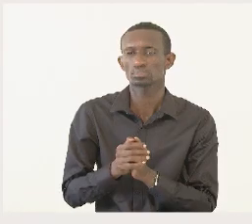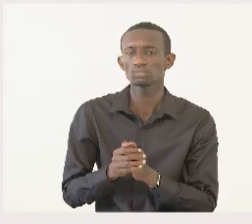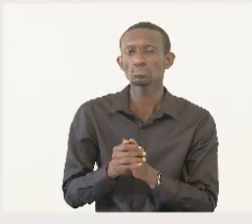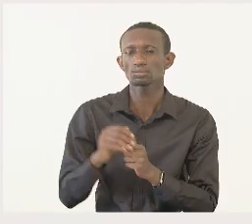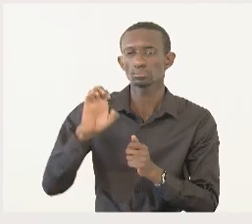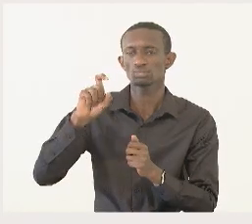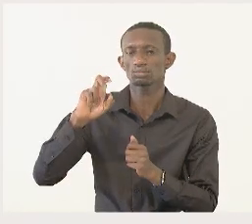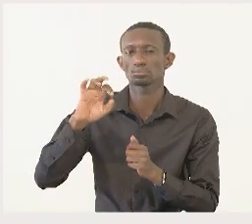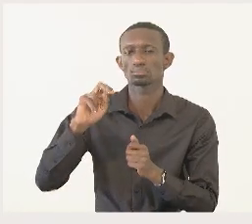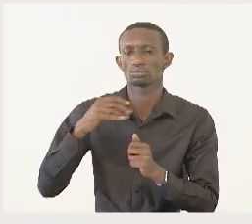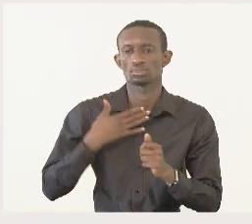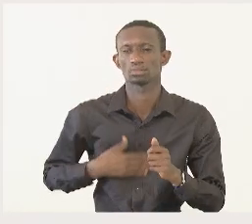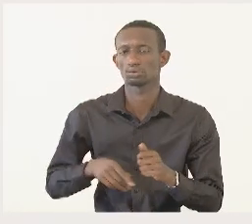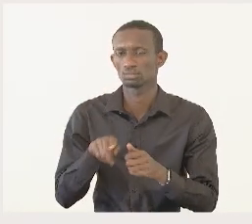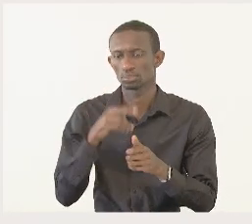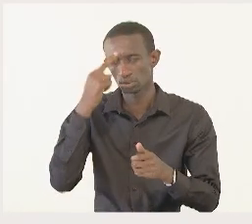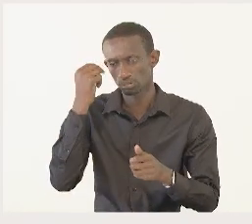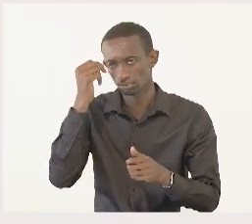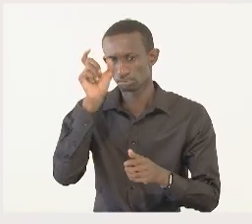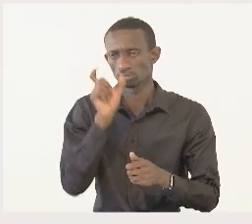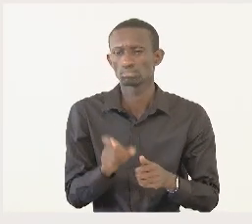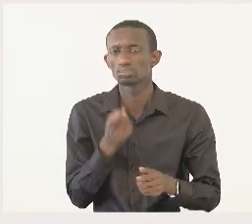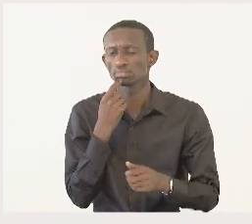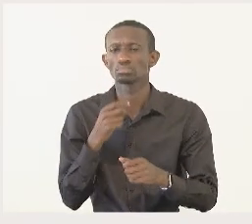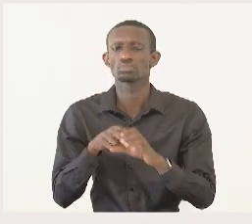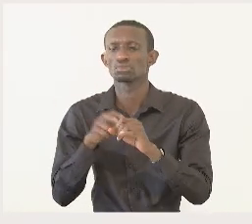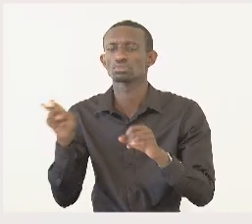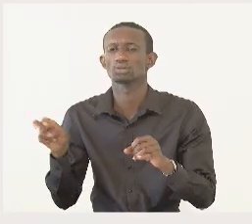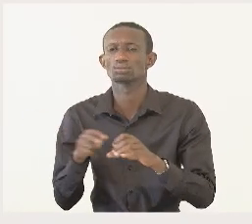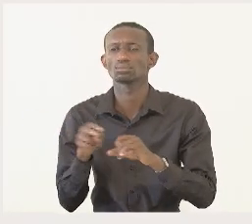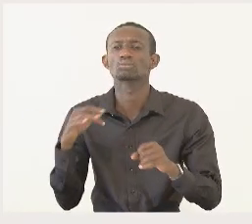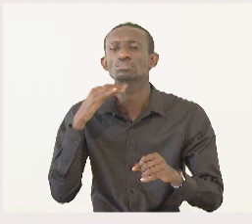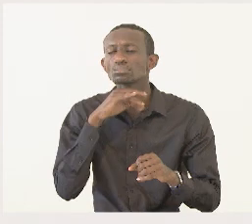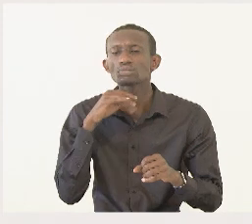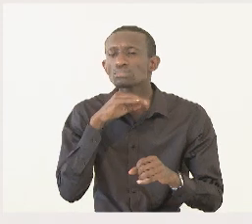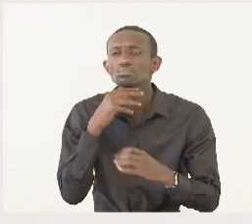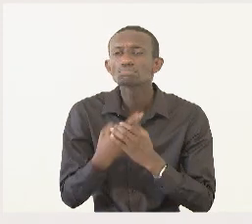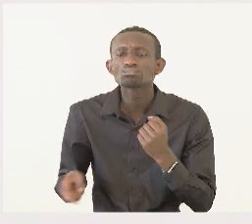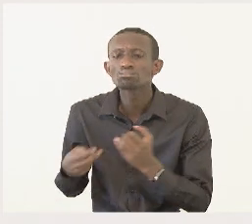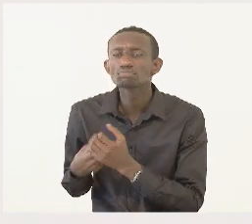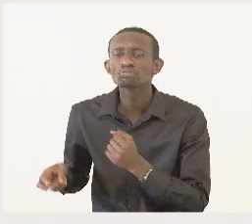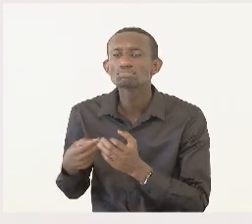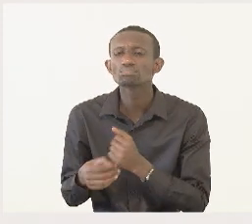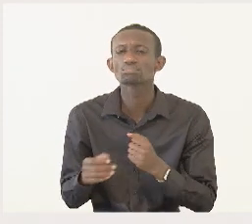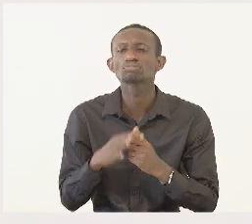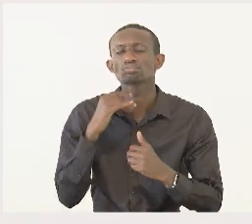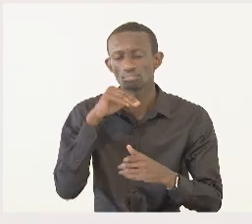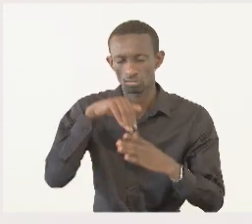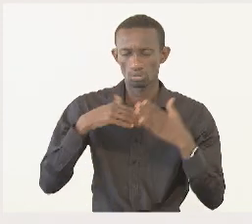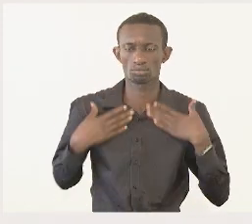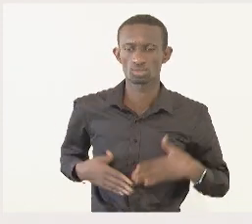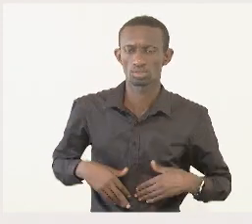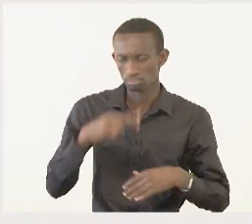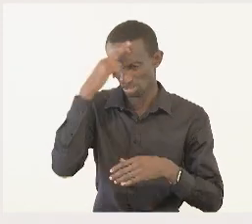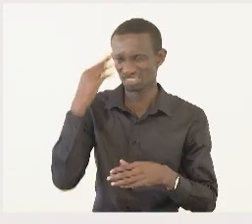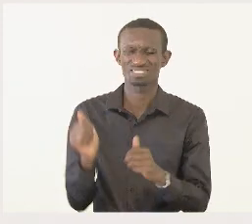even human beings also need to remove these waste products from their body, because they affect the body metabolism.